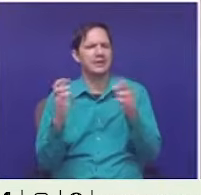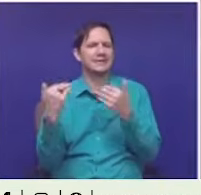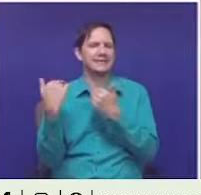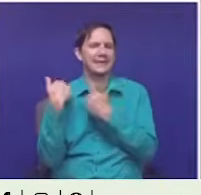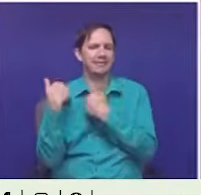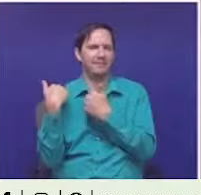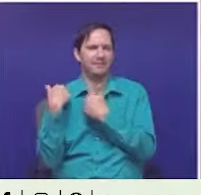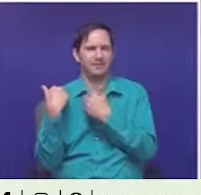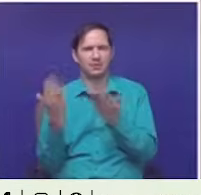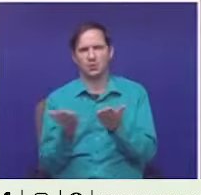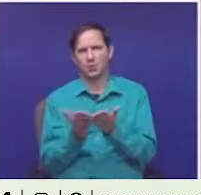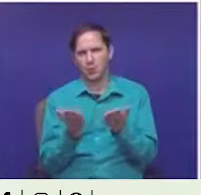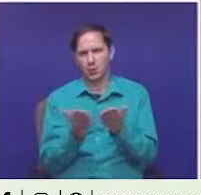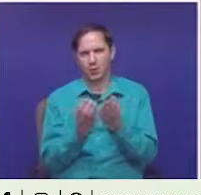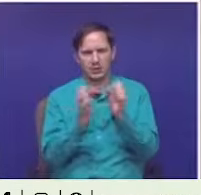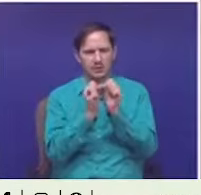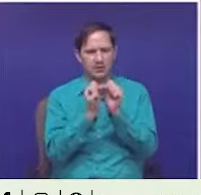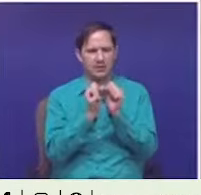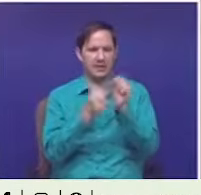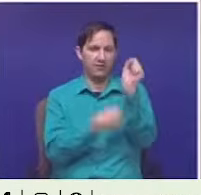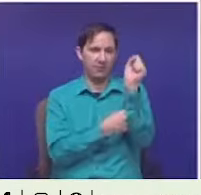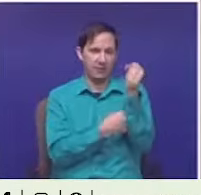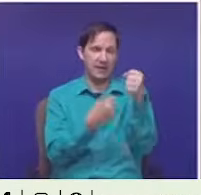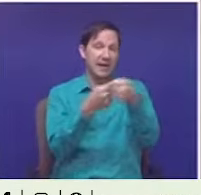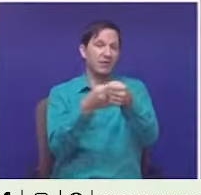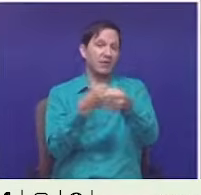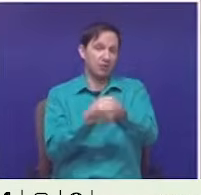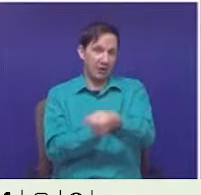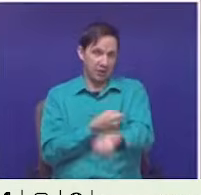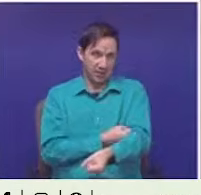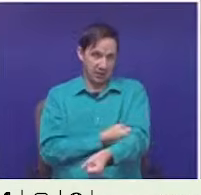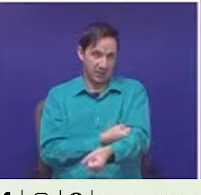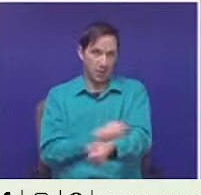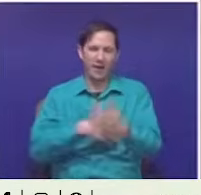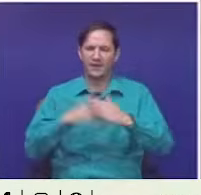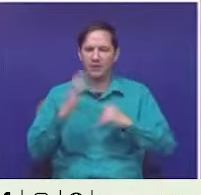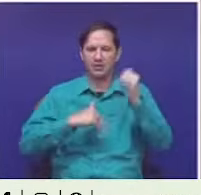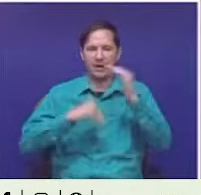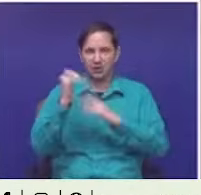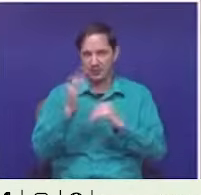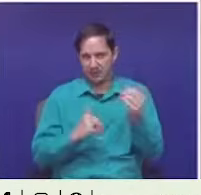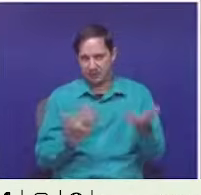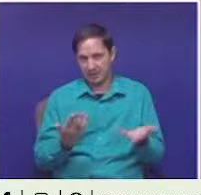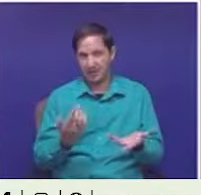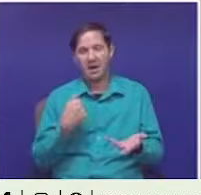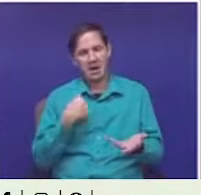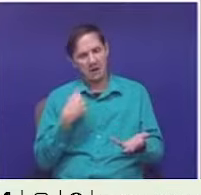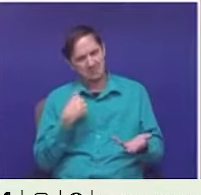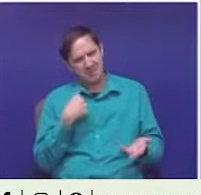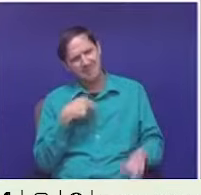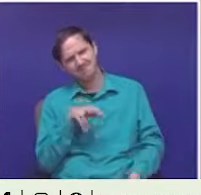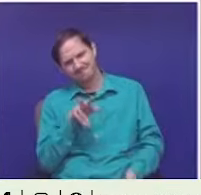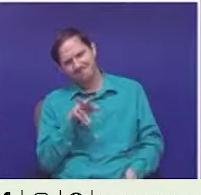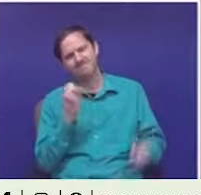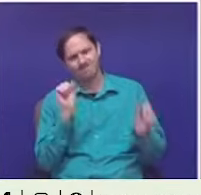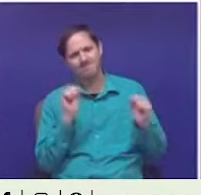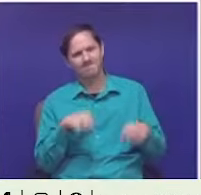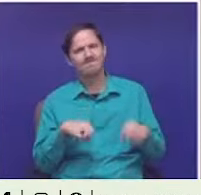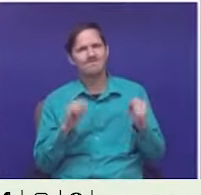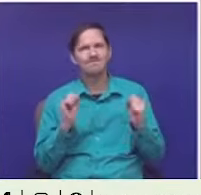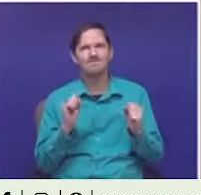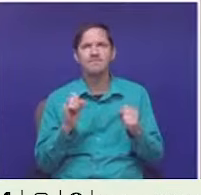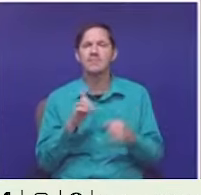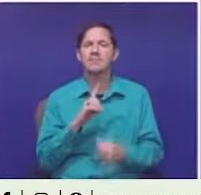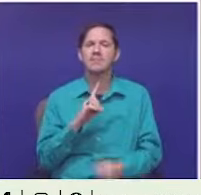to agree with the member who asked the question about what measures are in place. But I want to take a step forward and